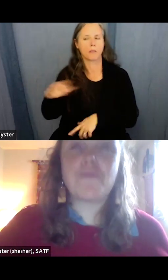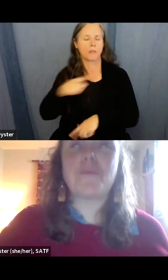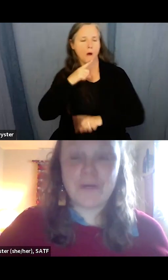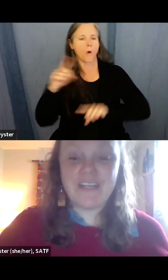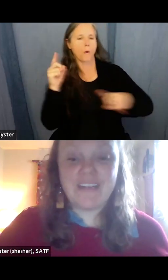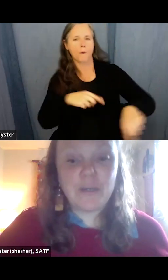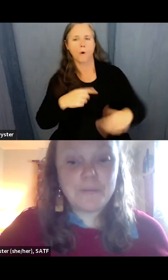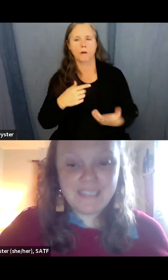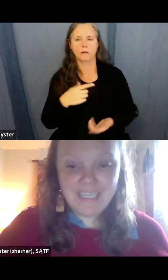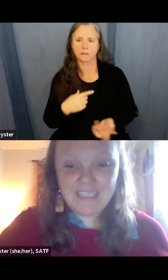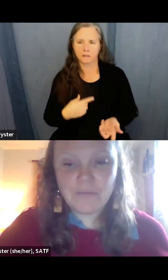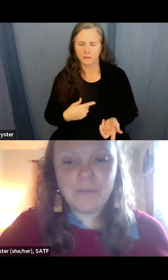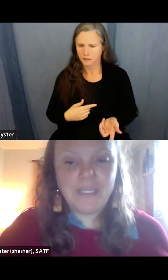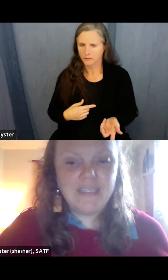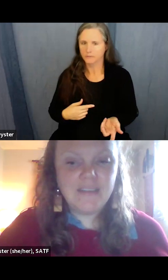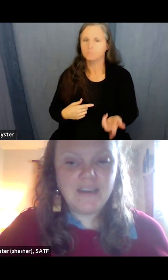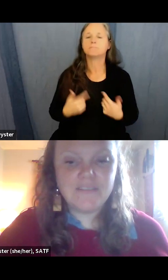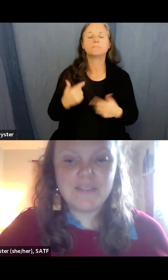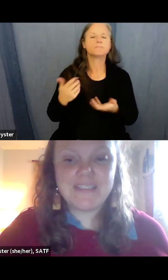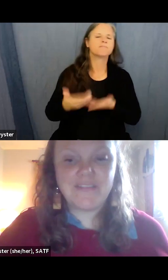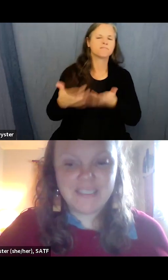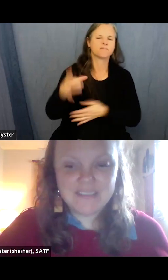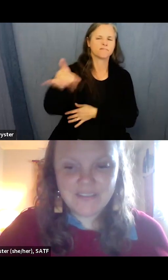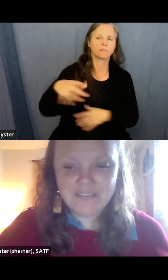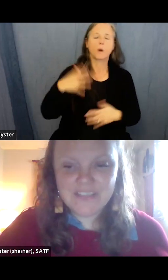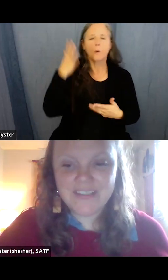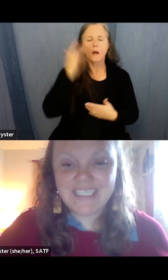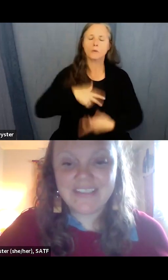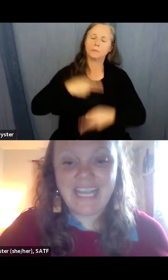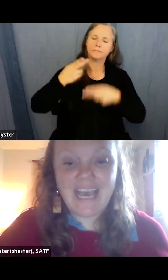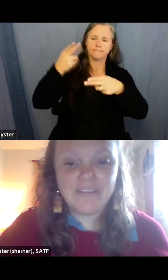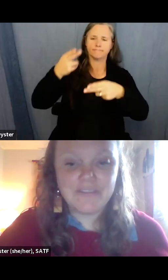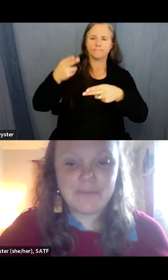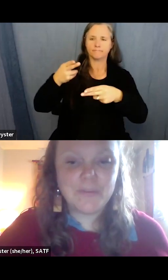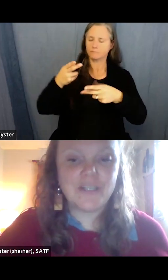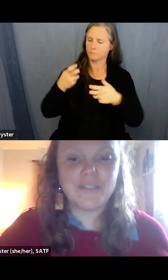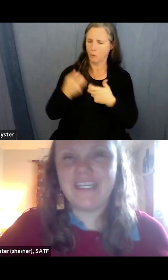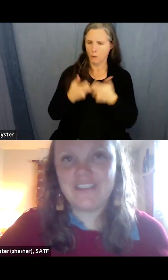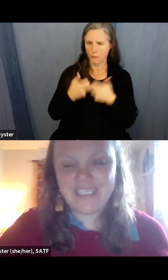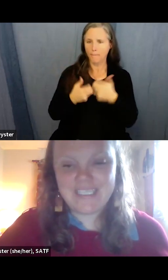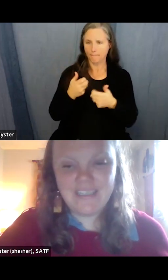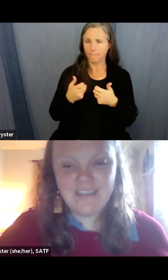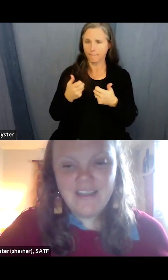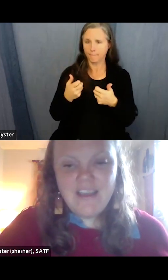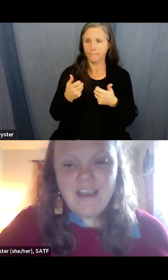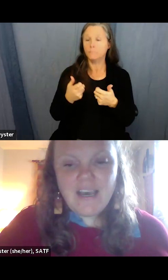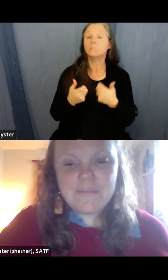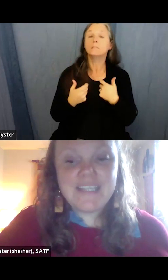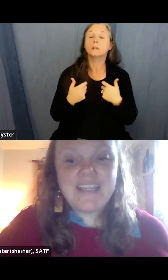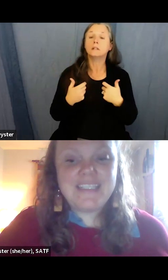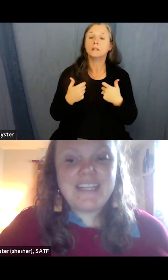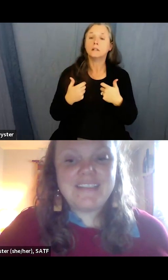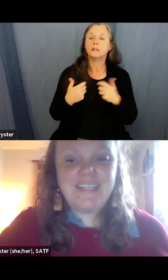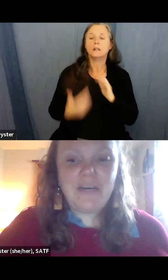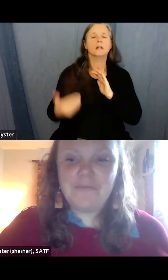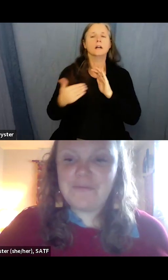mandatory reporting on help seeking and well-being of domestic violence survivors found that nearly half of people under the age of 18